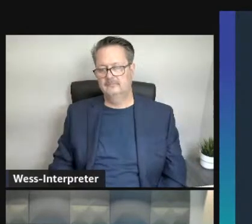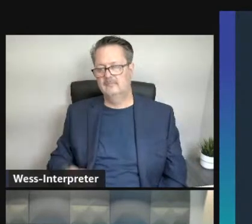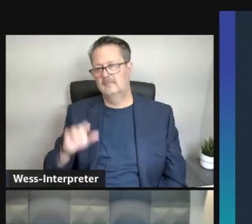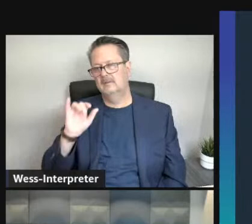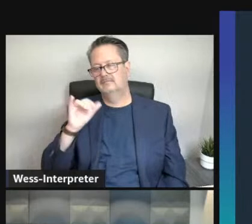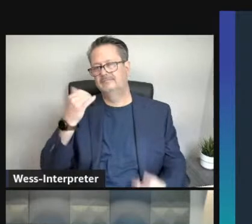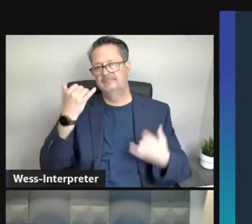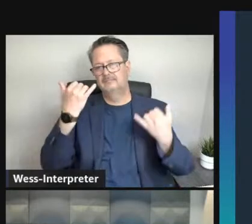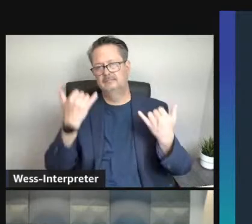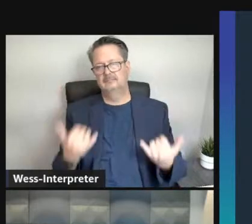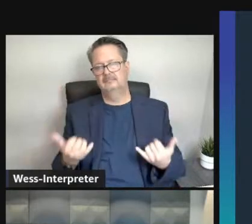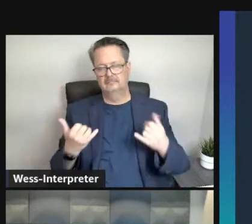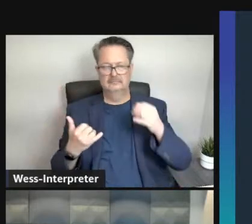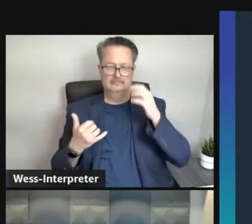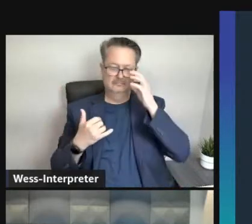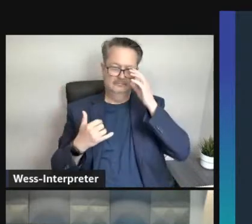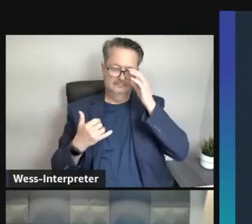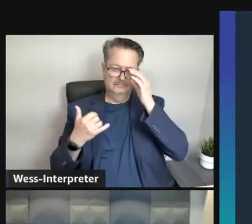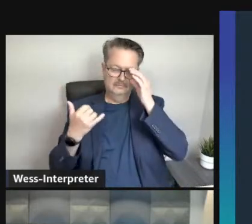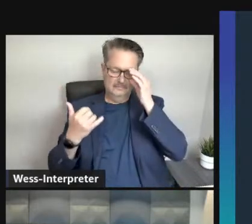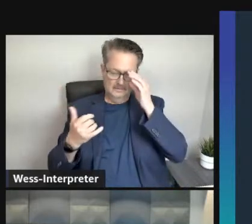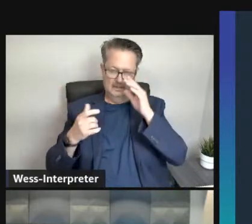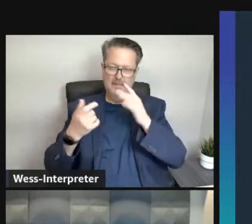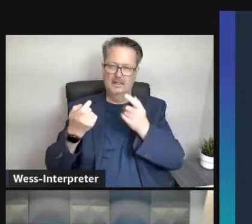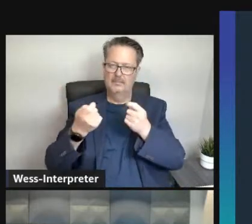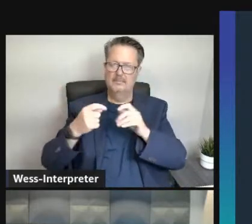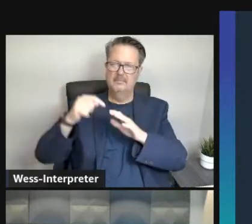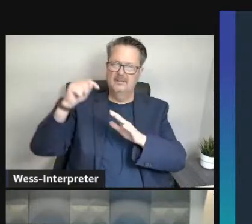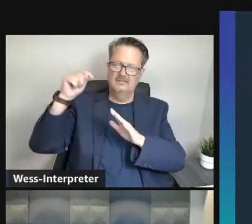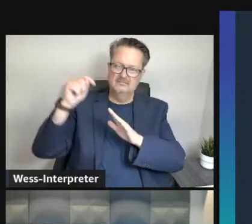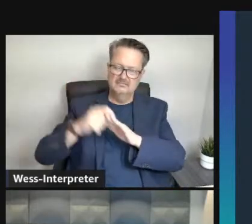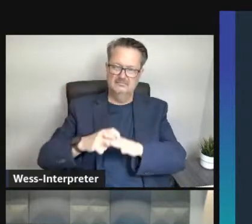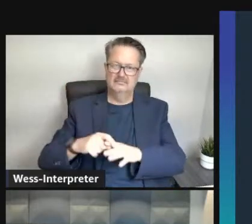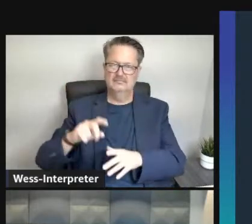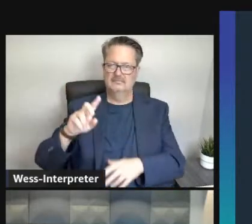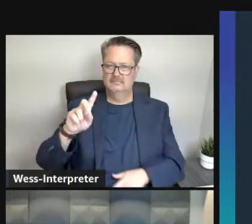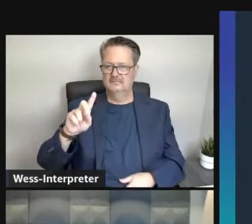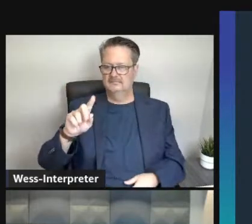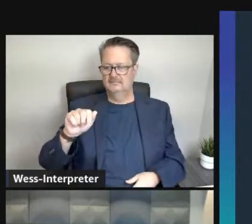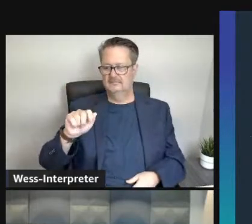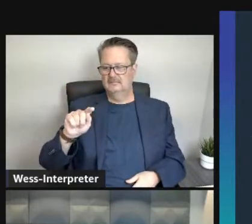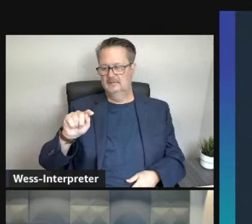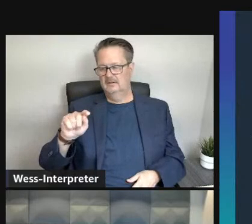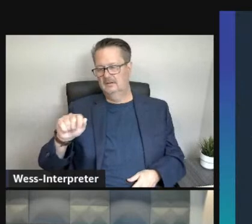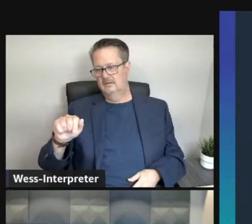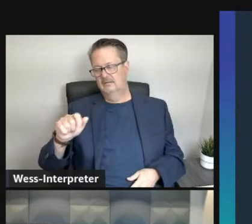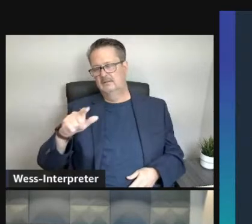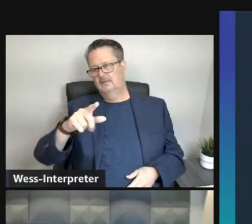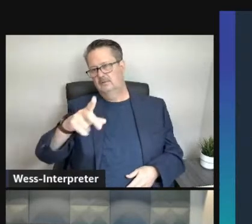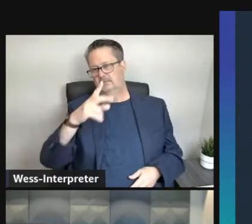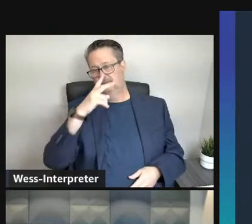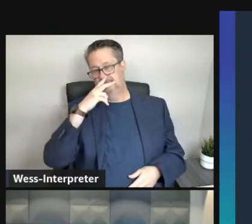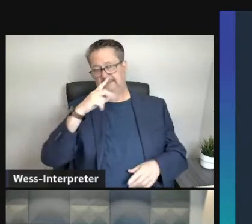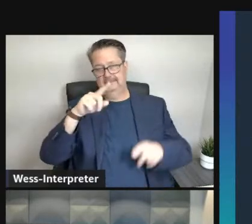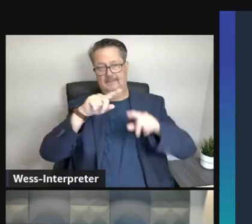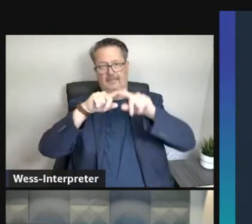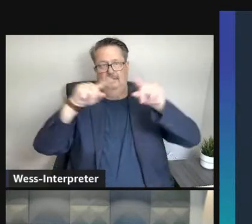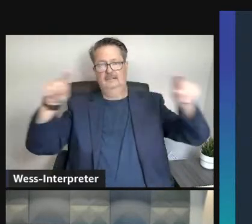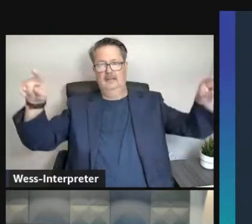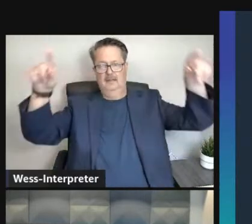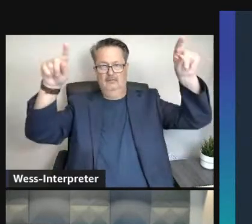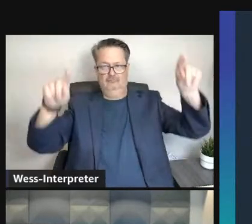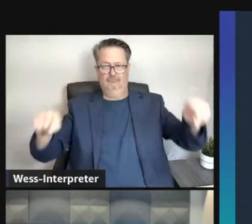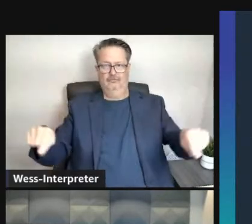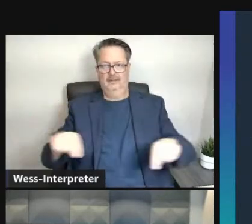Let's dive deeper into some of the focus areas of data on EKS. As you see on the diagram on the